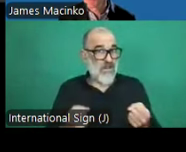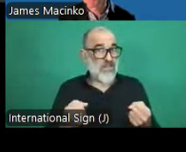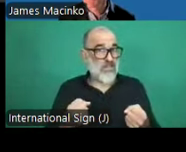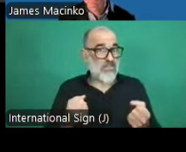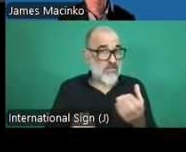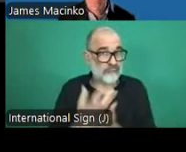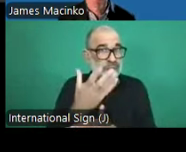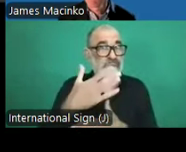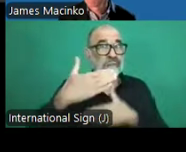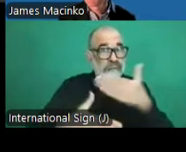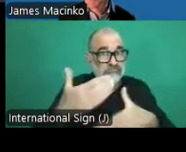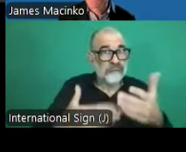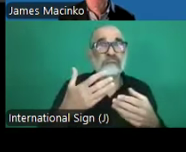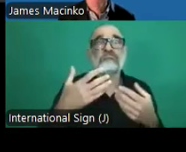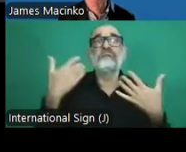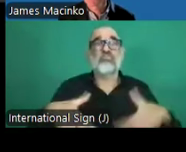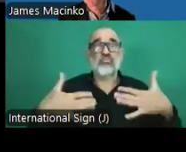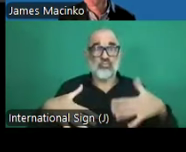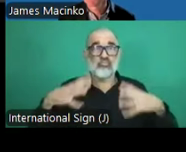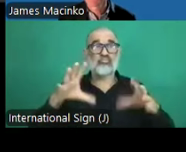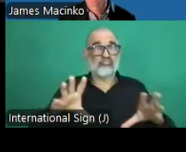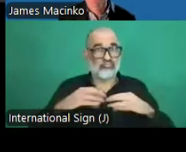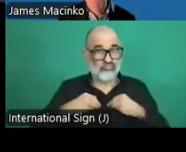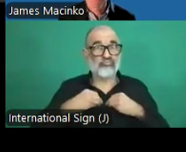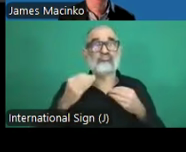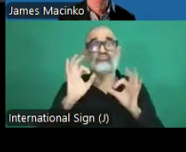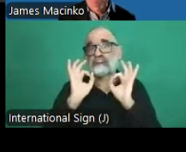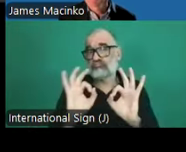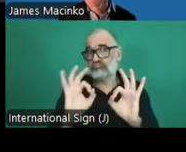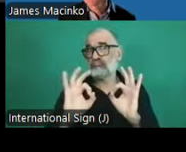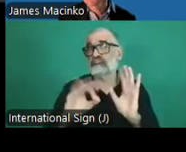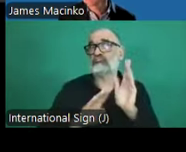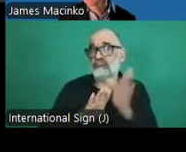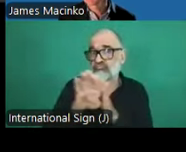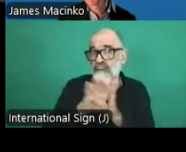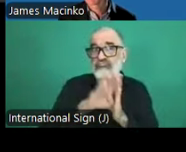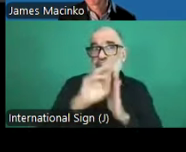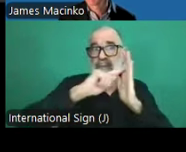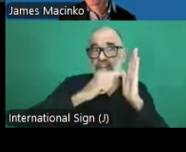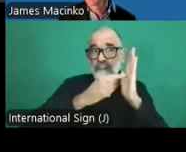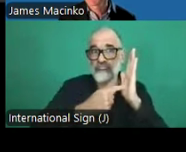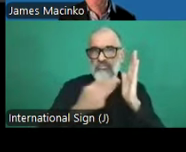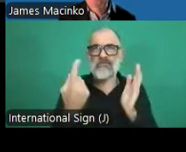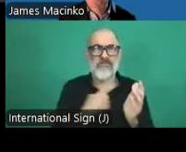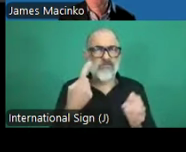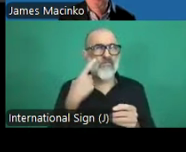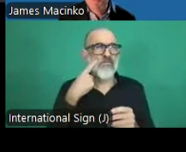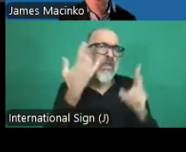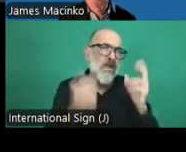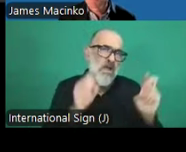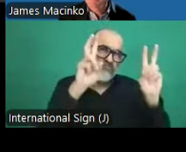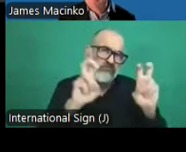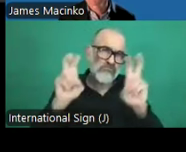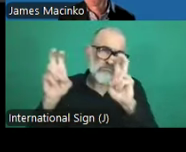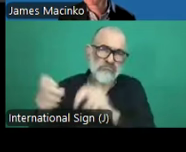some chronic conditions, mental health, cancer treatment, and surgery. It also leaves out the question of, was the care that you